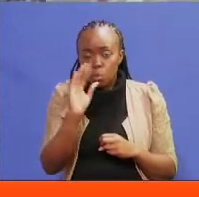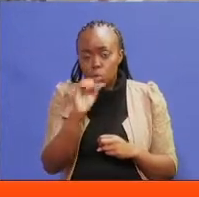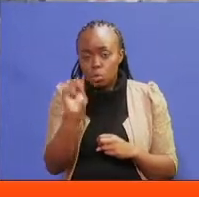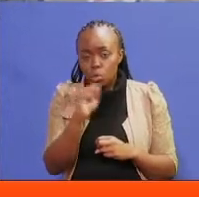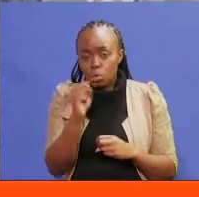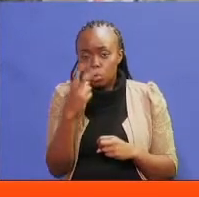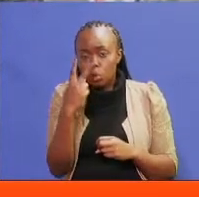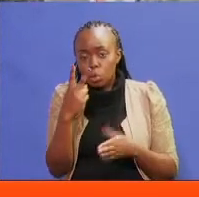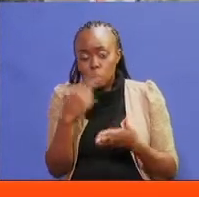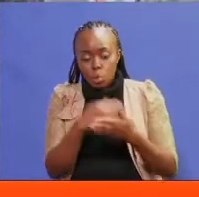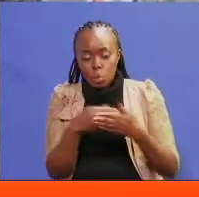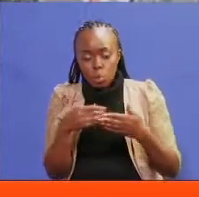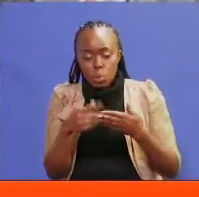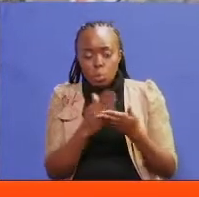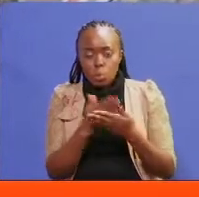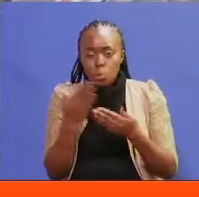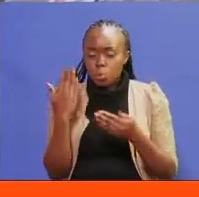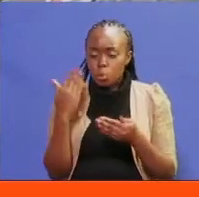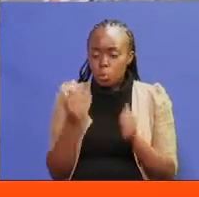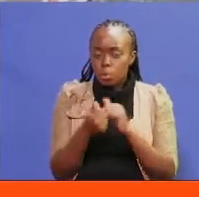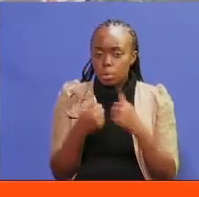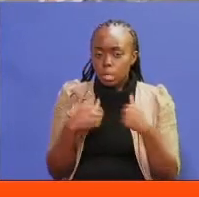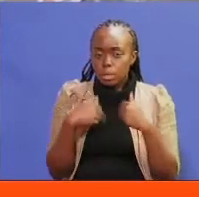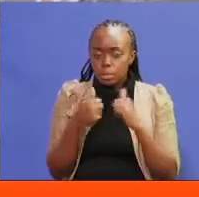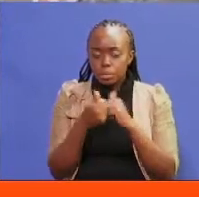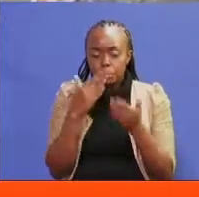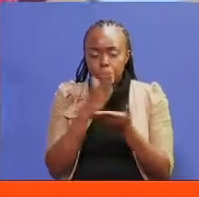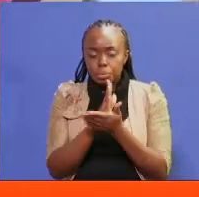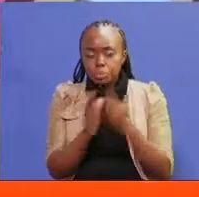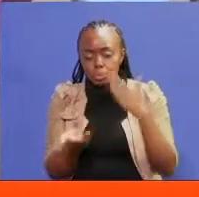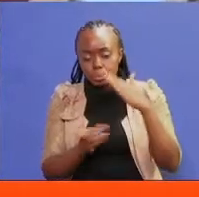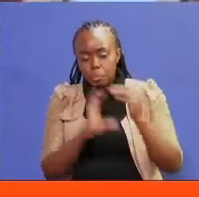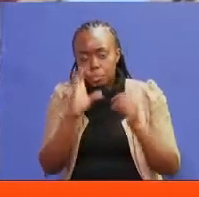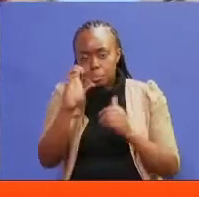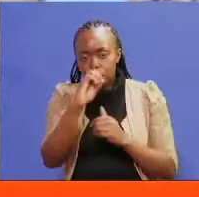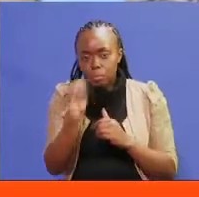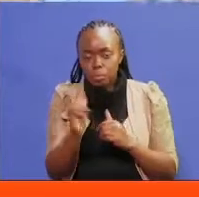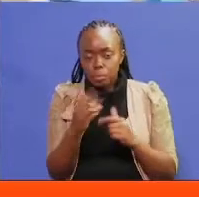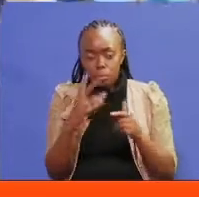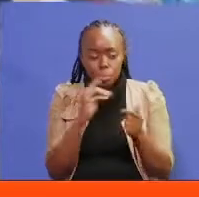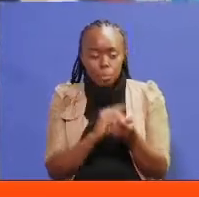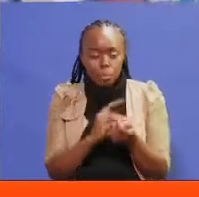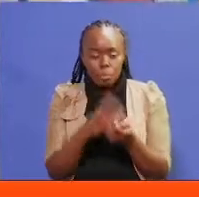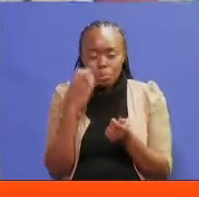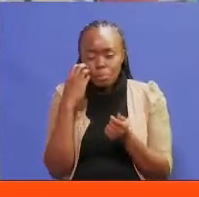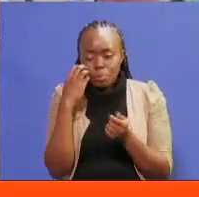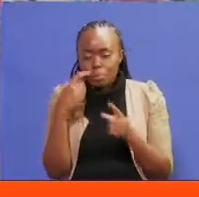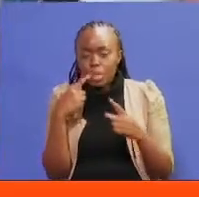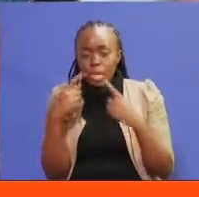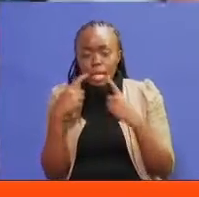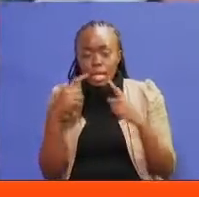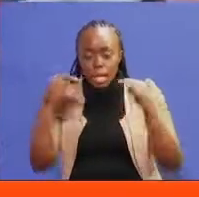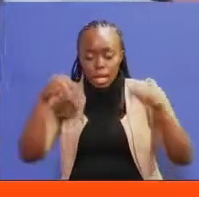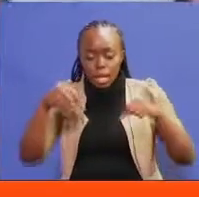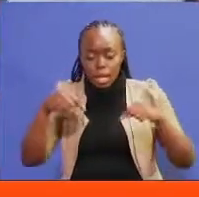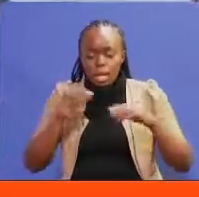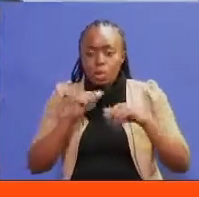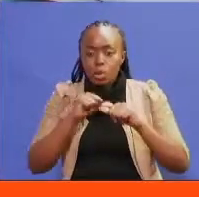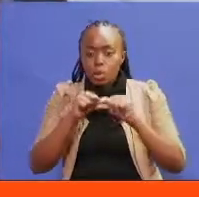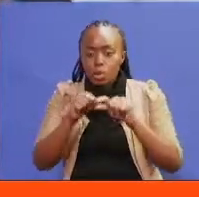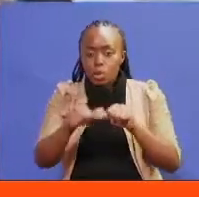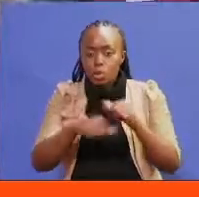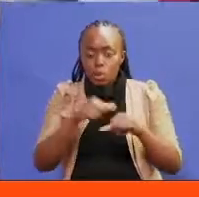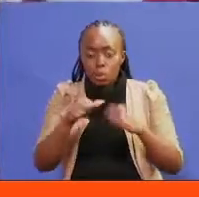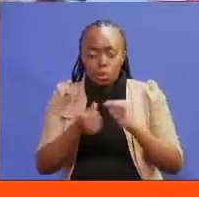2 weeks ago, during his tour to Laikipia County, Interior Cabinet Secretary Dr. Fred Matiang'i announced an immediate takeover by security teams